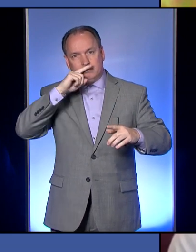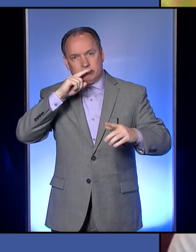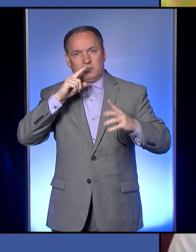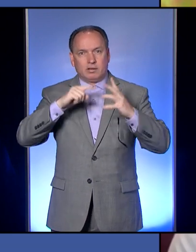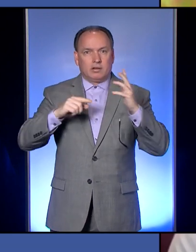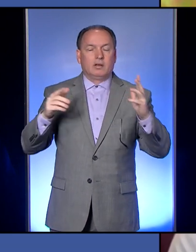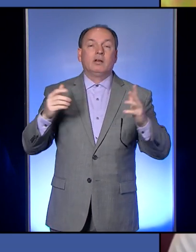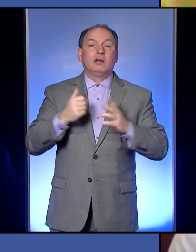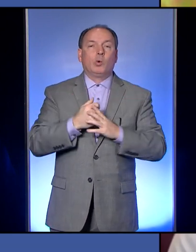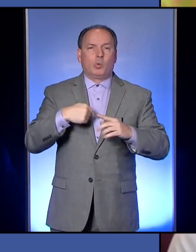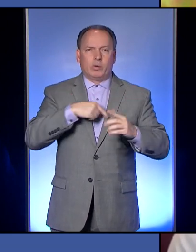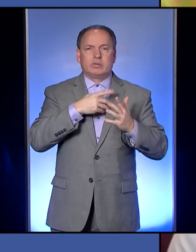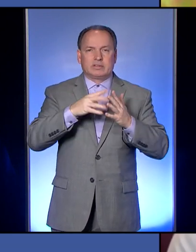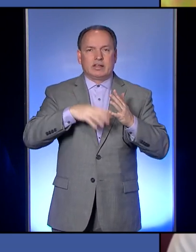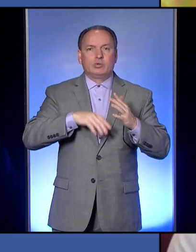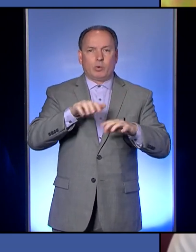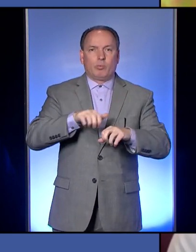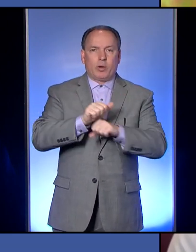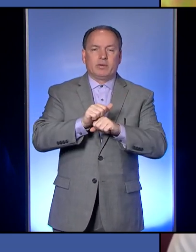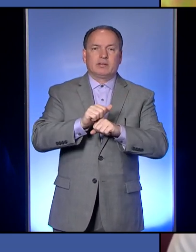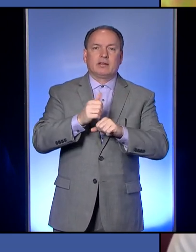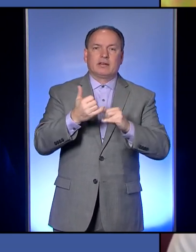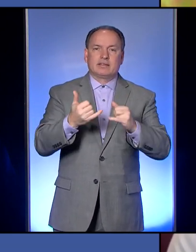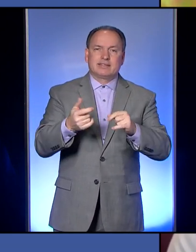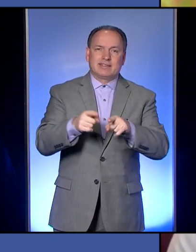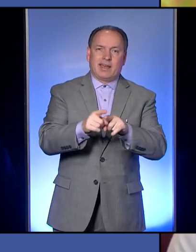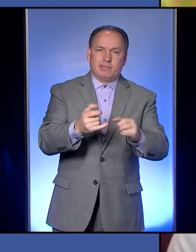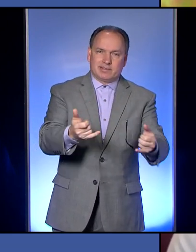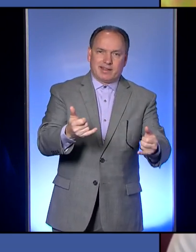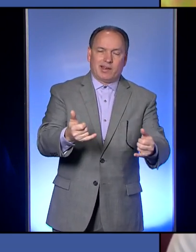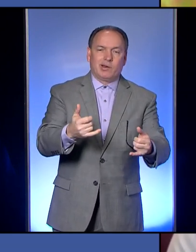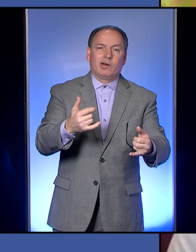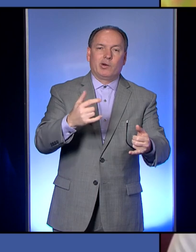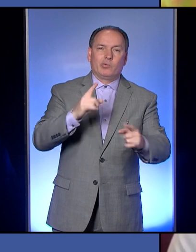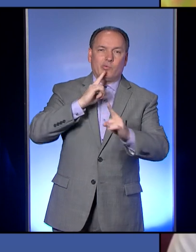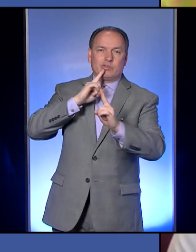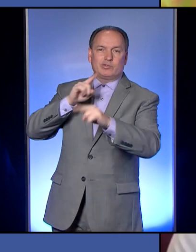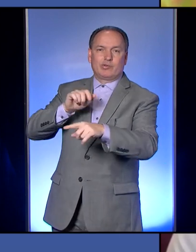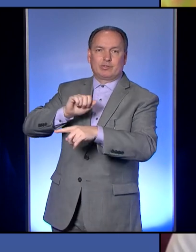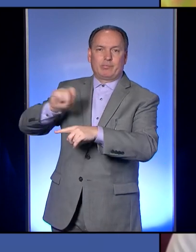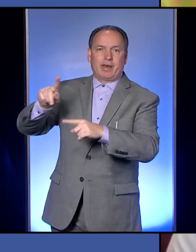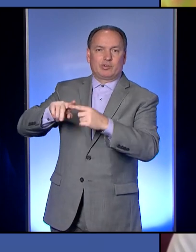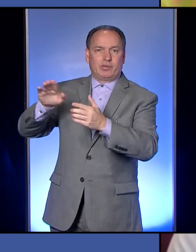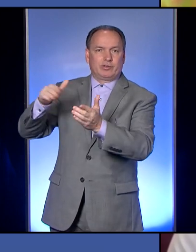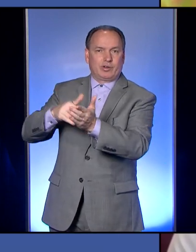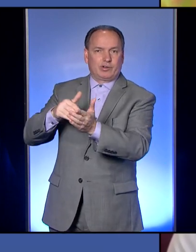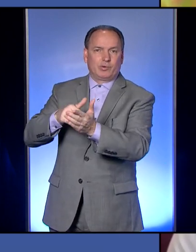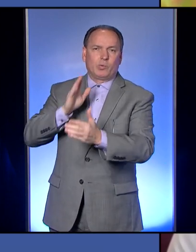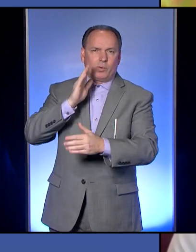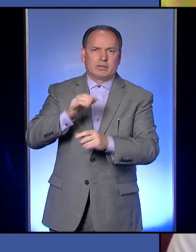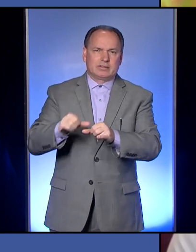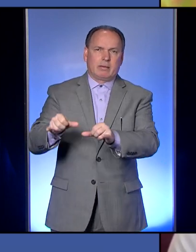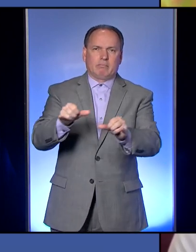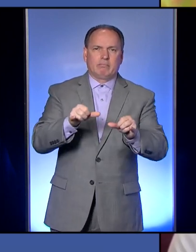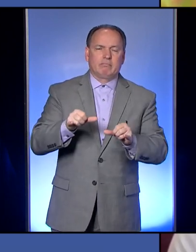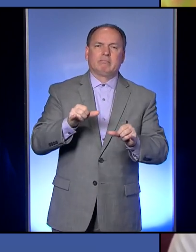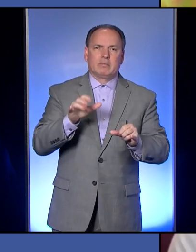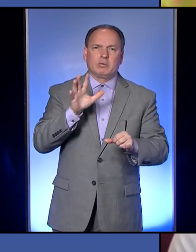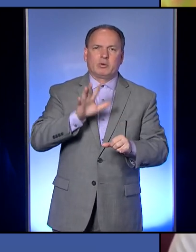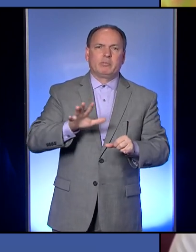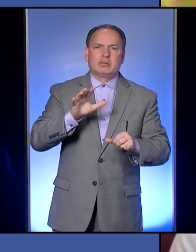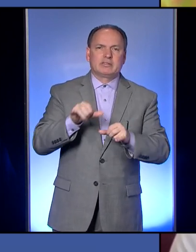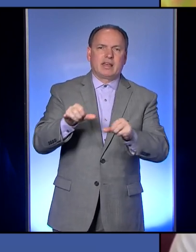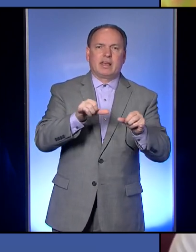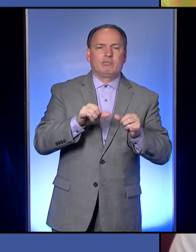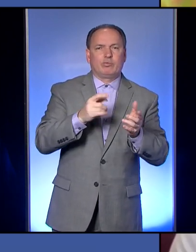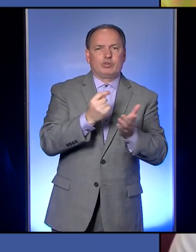as we do now and make sure that that result gets back to that primary care provider. So that is pretty much the way we treat